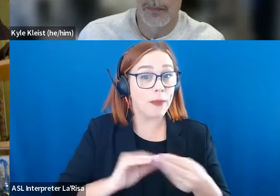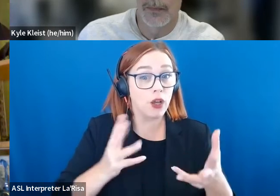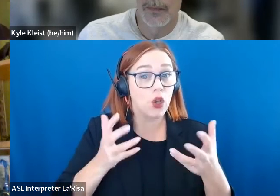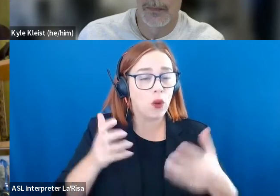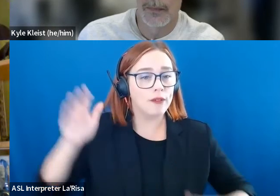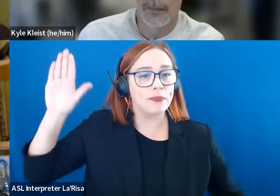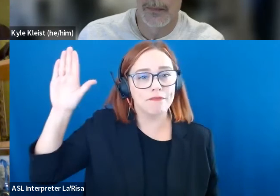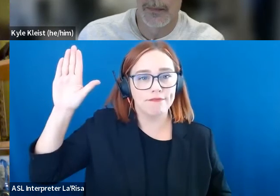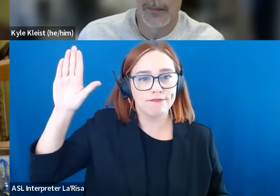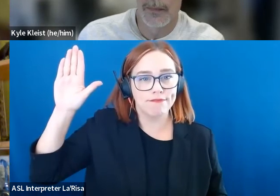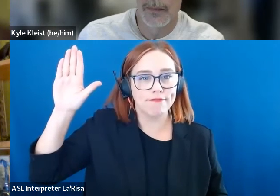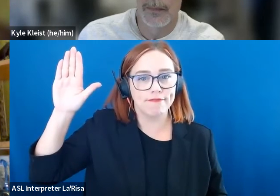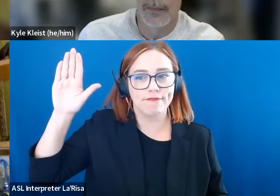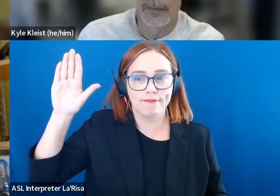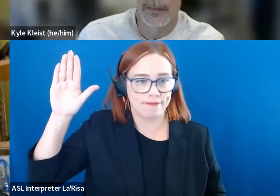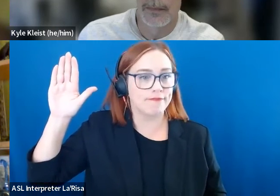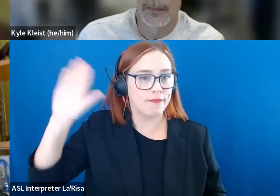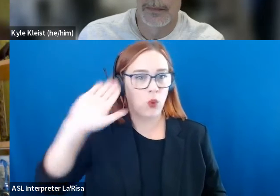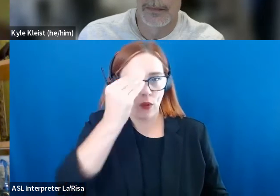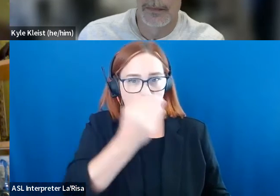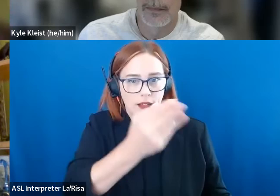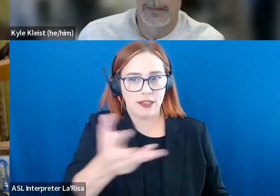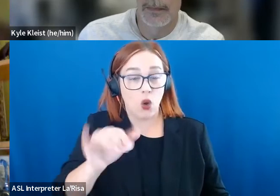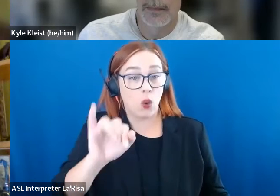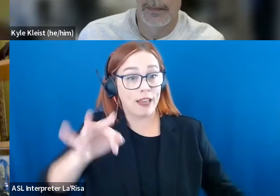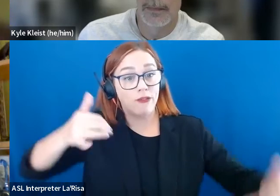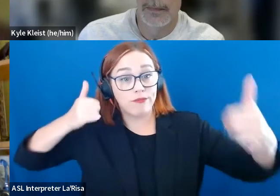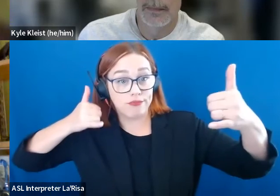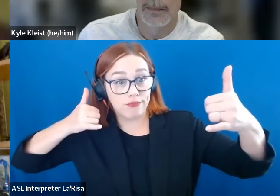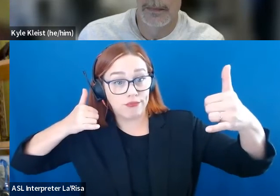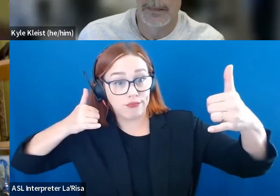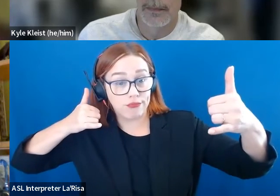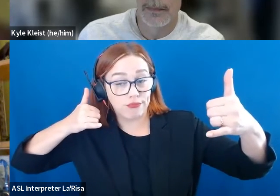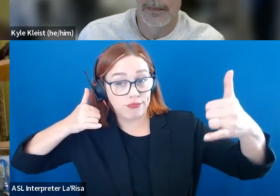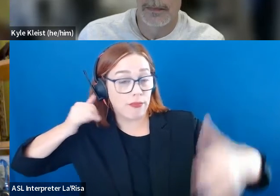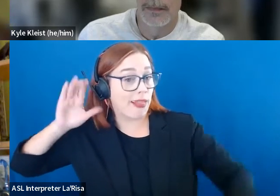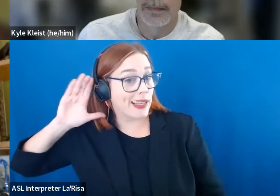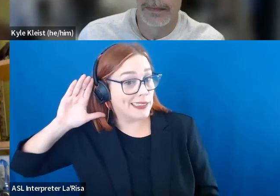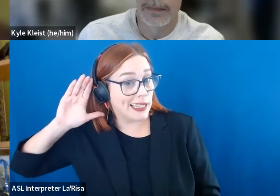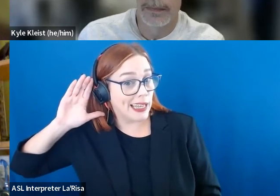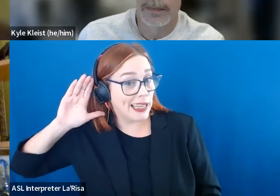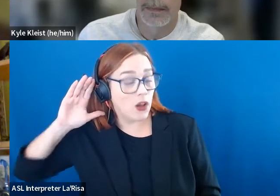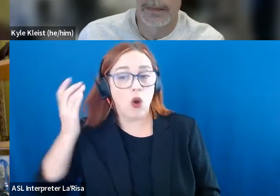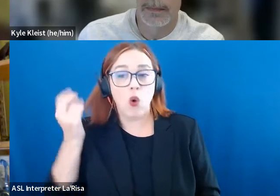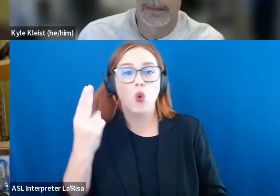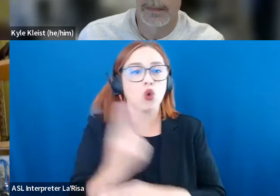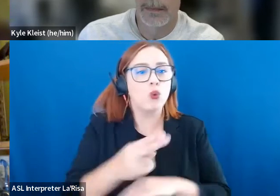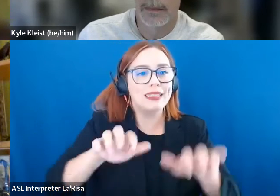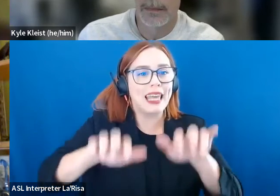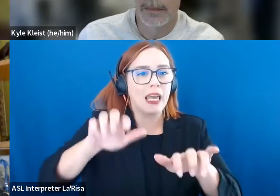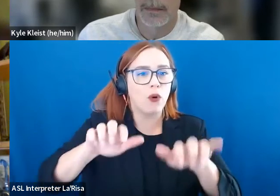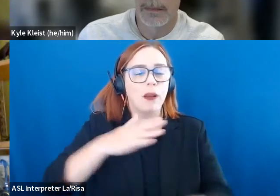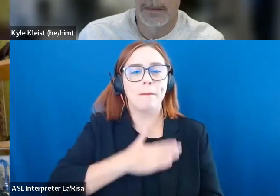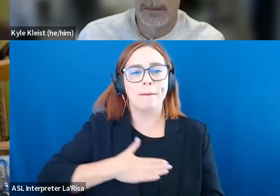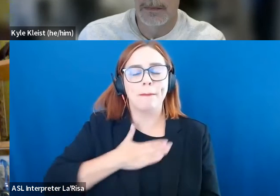you have a question. And for those of you that are on the phone today or using keystrokes, we ask that you press